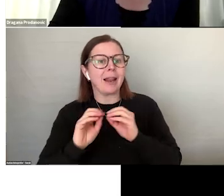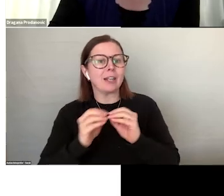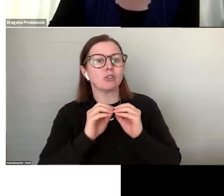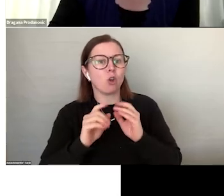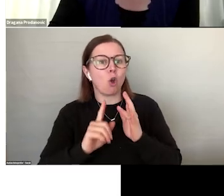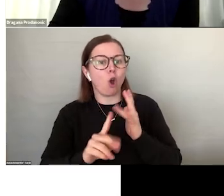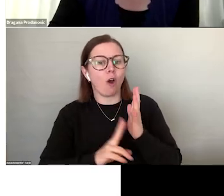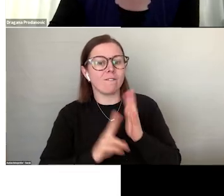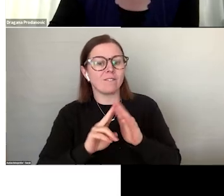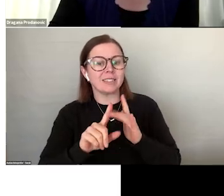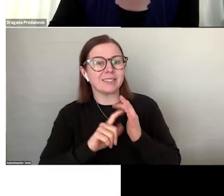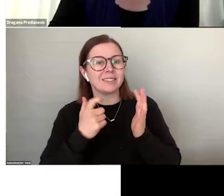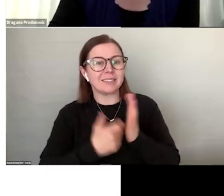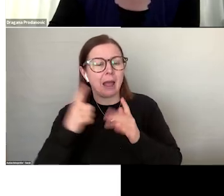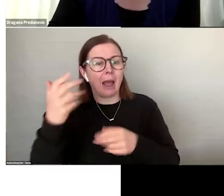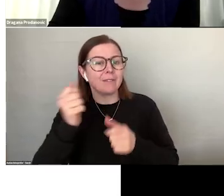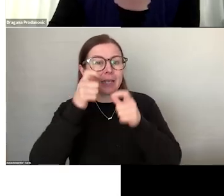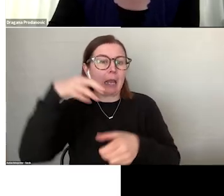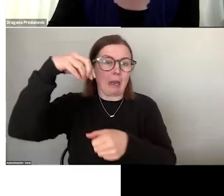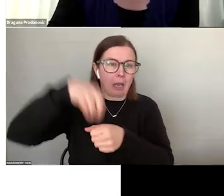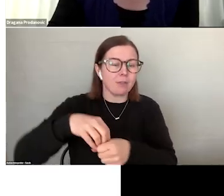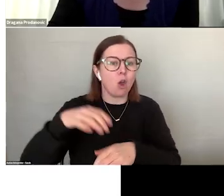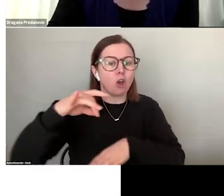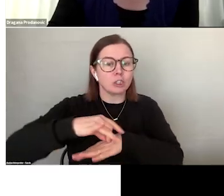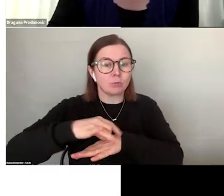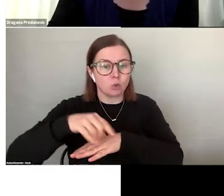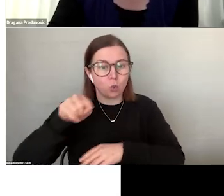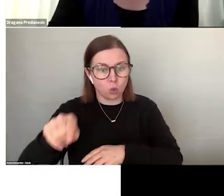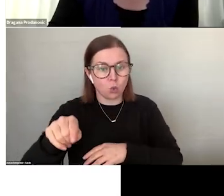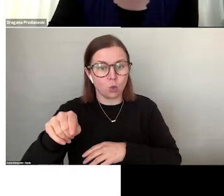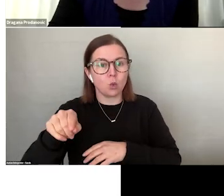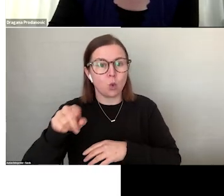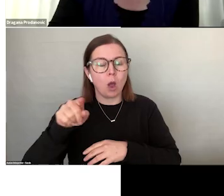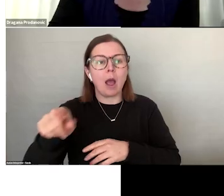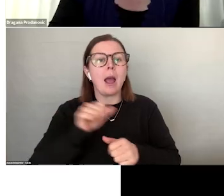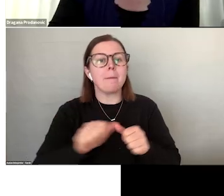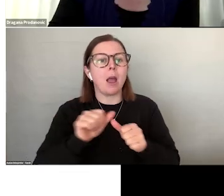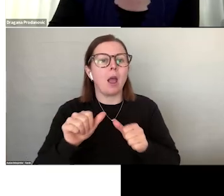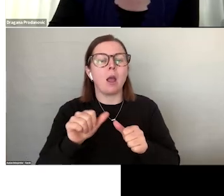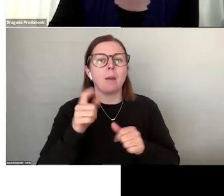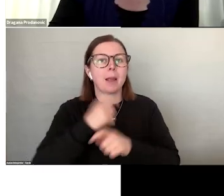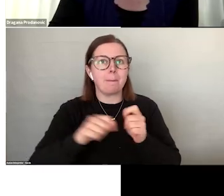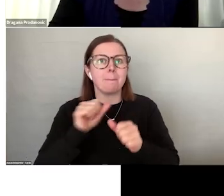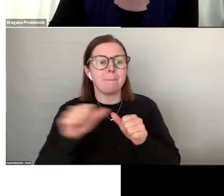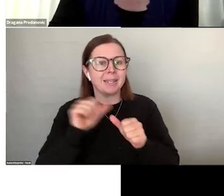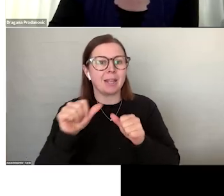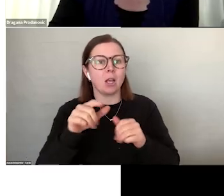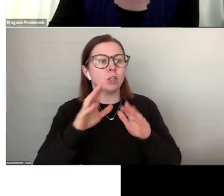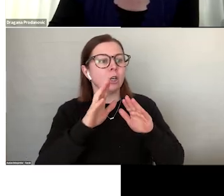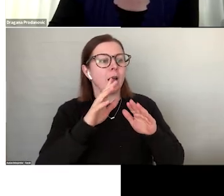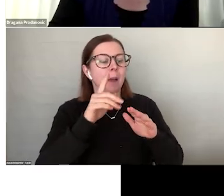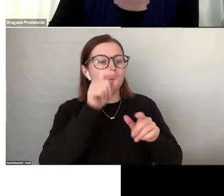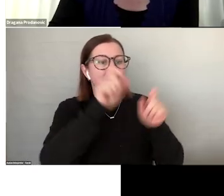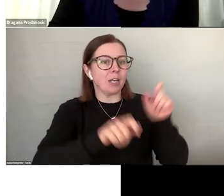care coordination services within the hospital, and that resulted in much faster discharge of patients from the